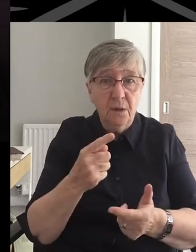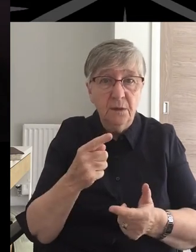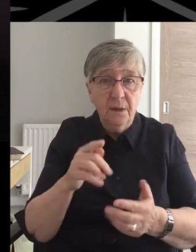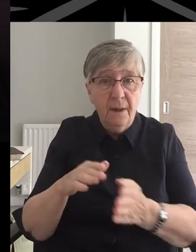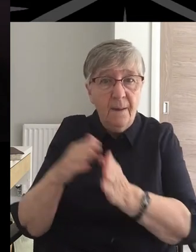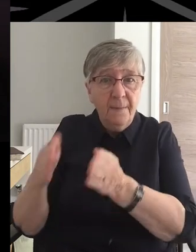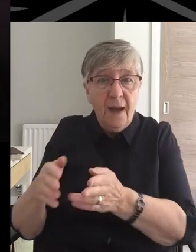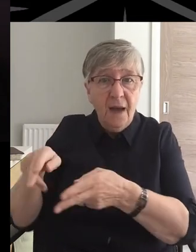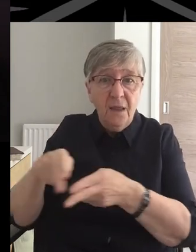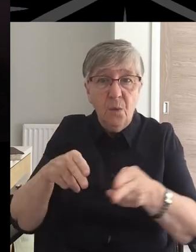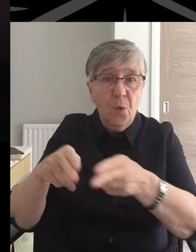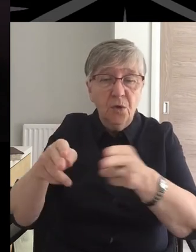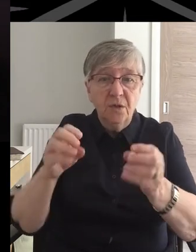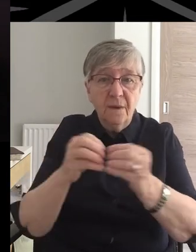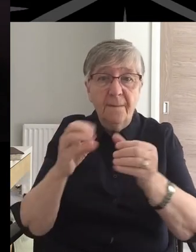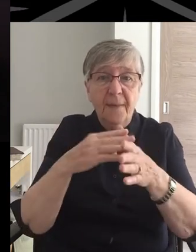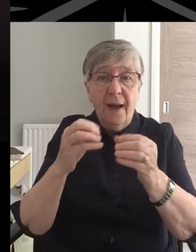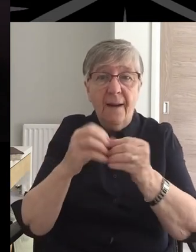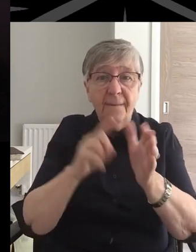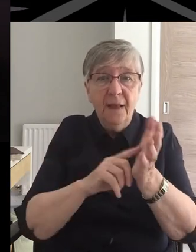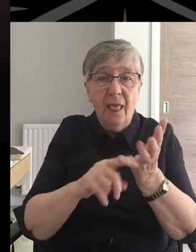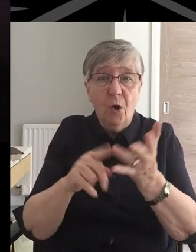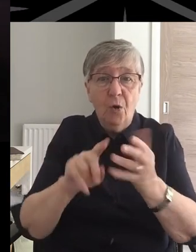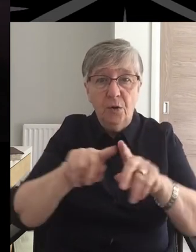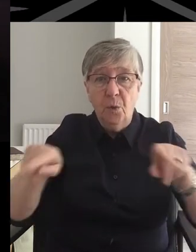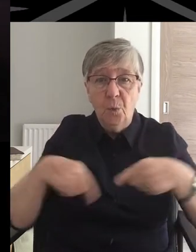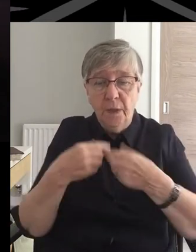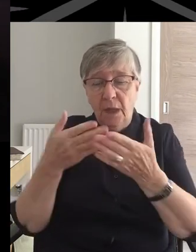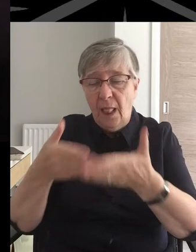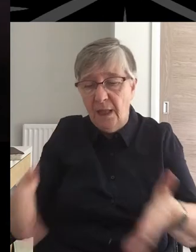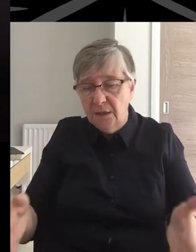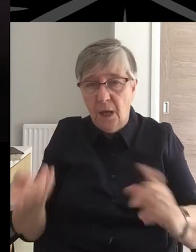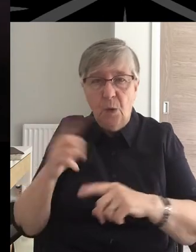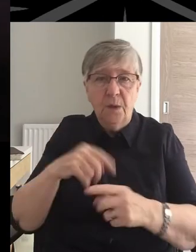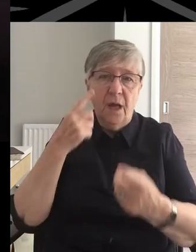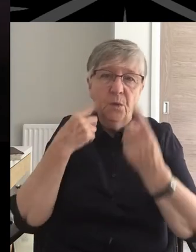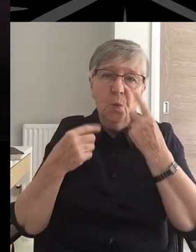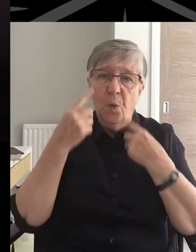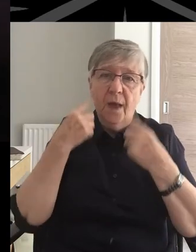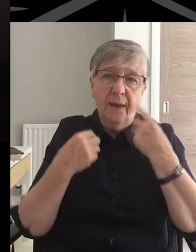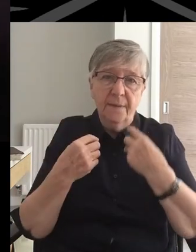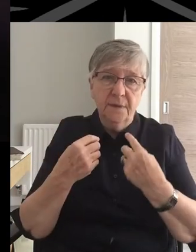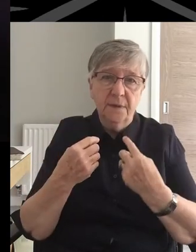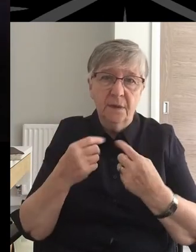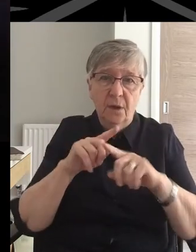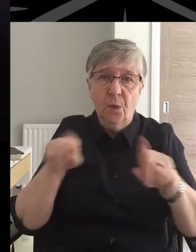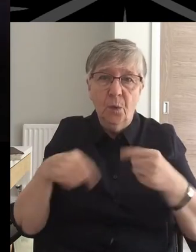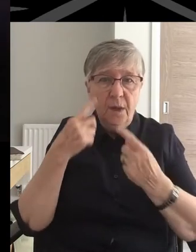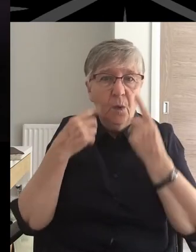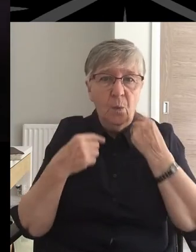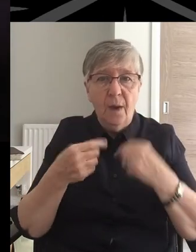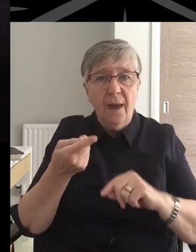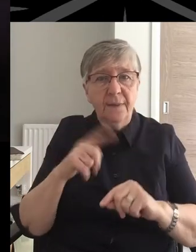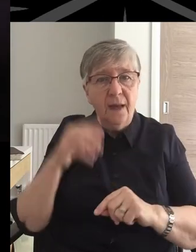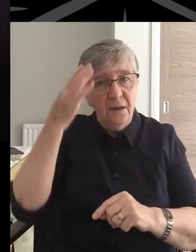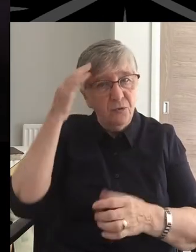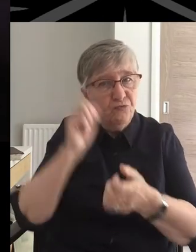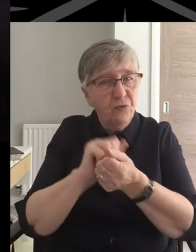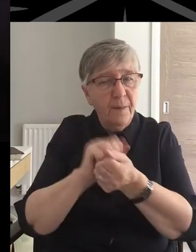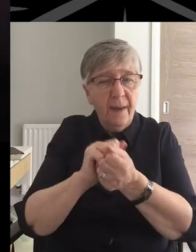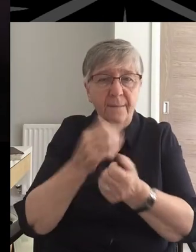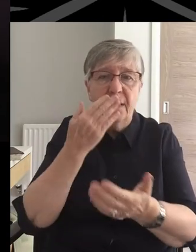the waters of Babylon, we lay down and wept. We wept when we remembered thee,